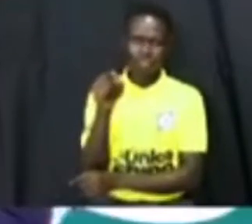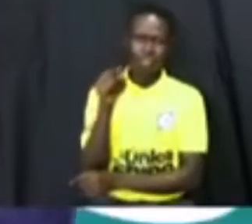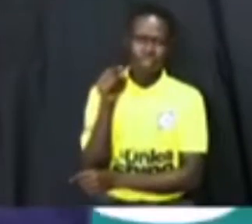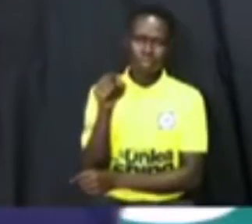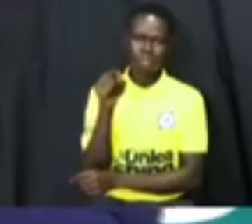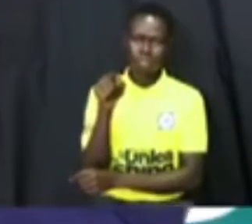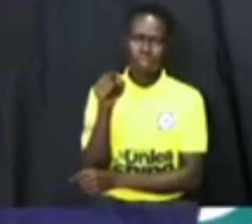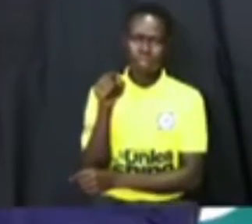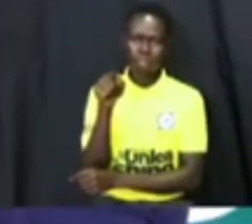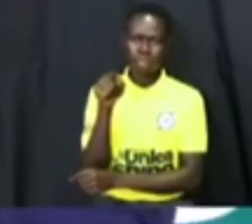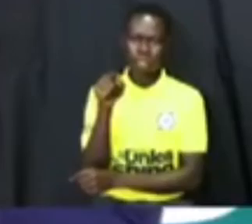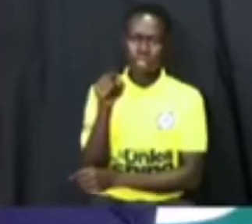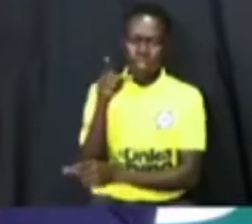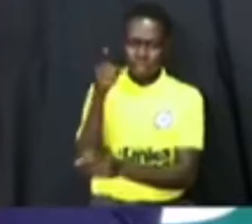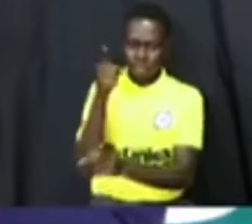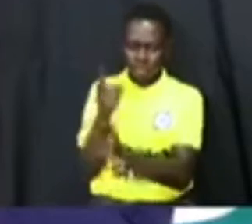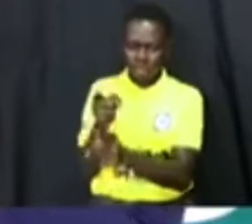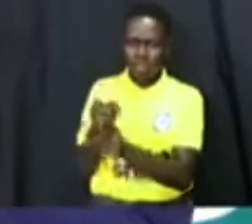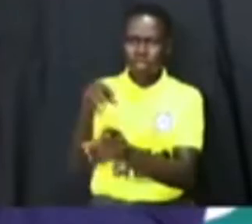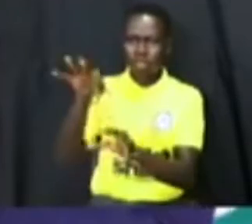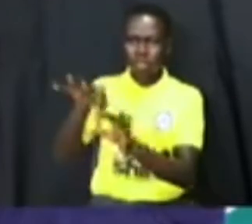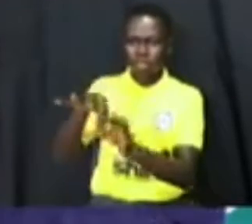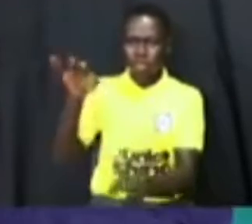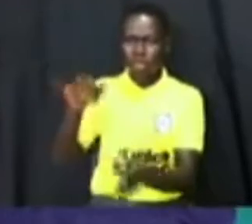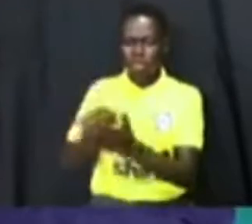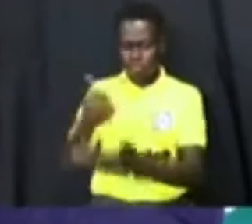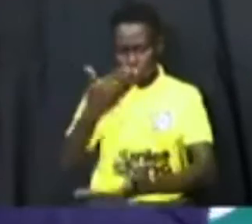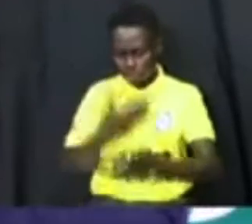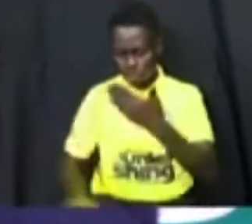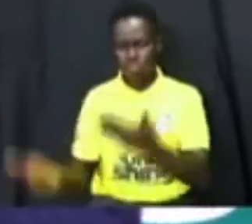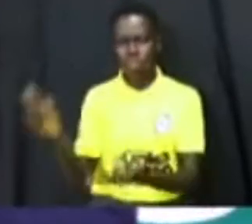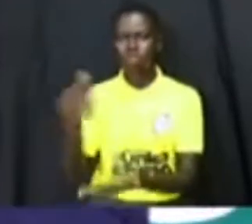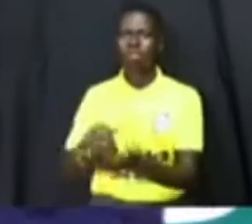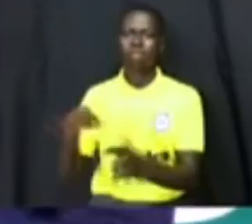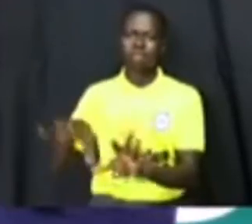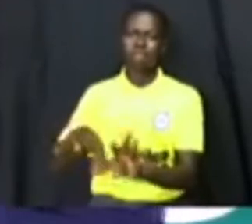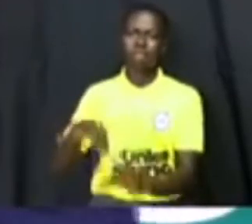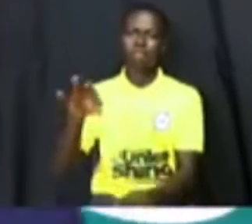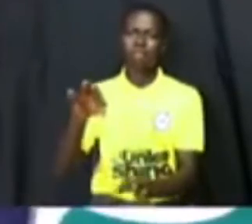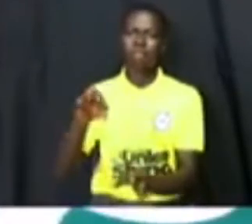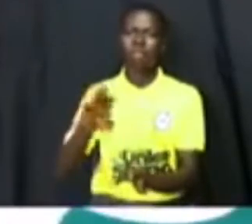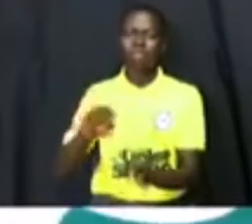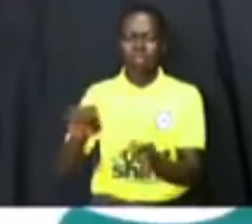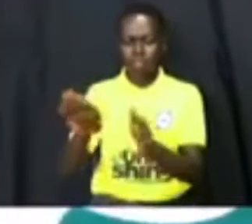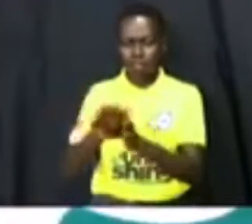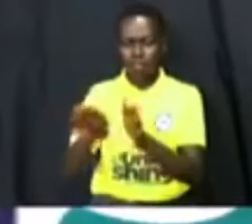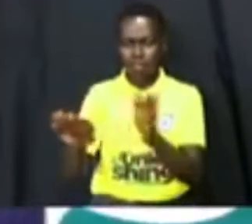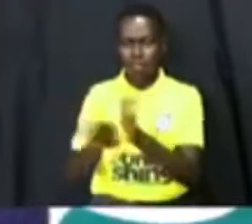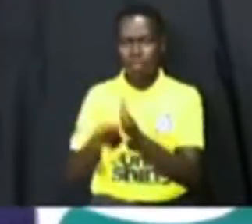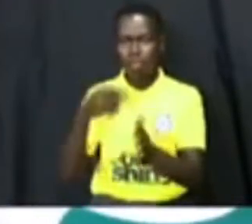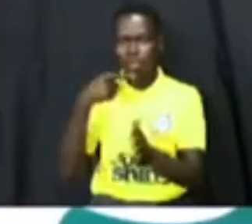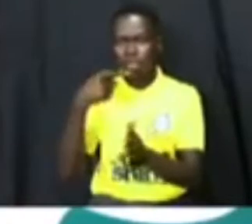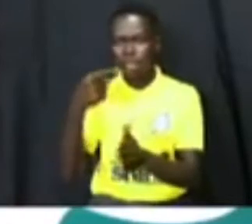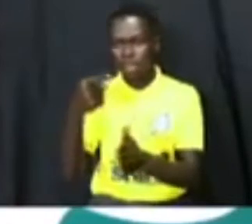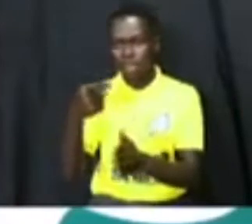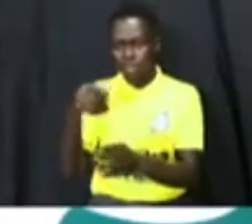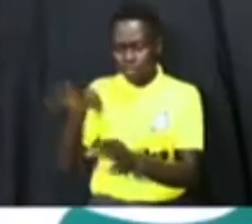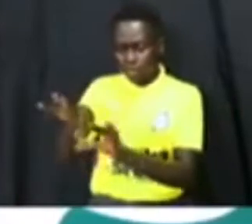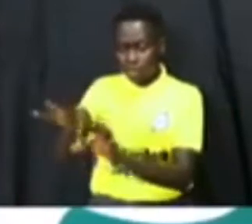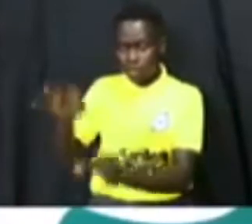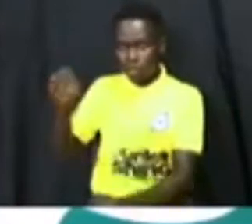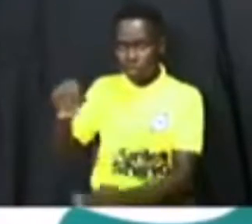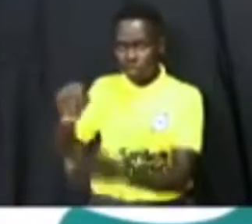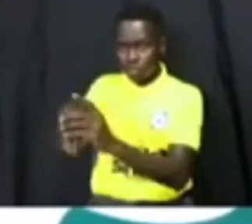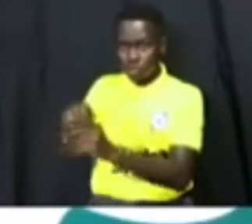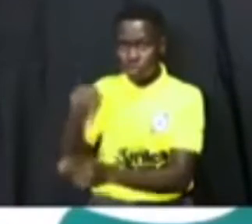Such a spirit is the born again spirit. And the Bible says that the within spirit is put